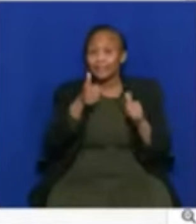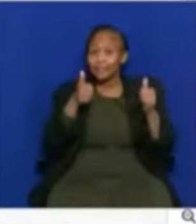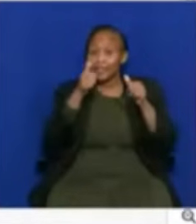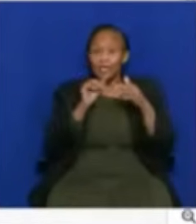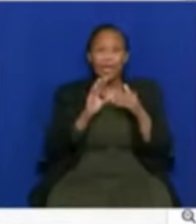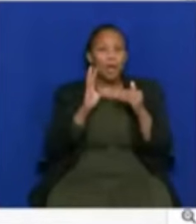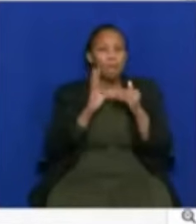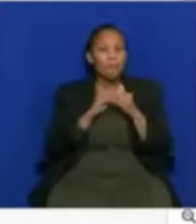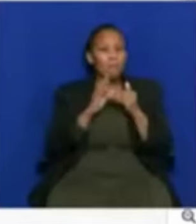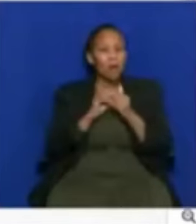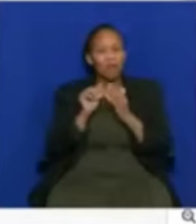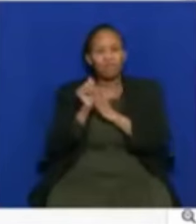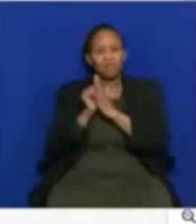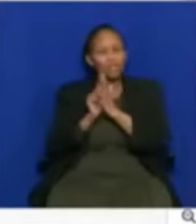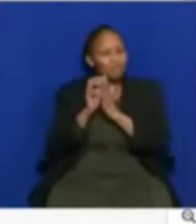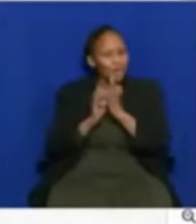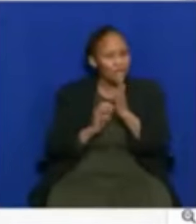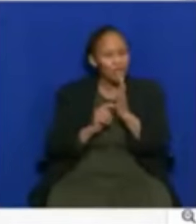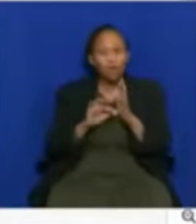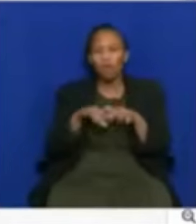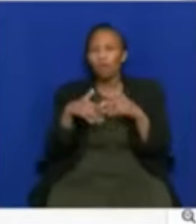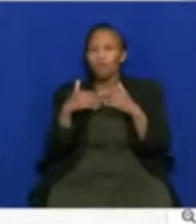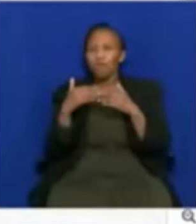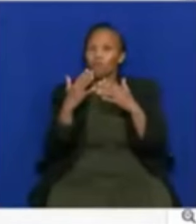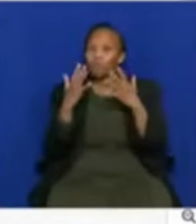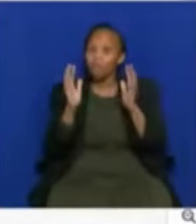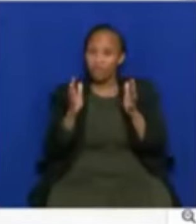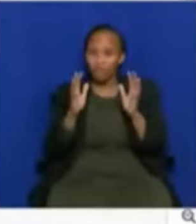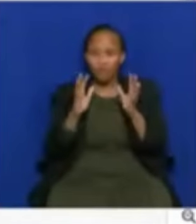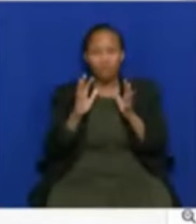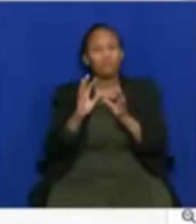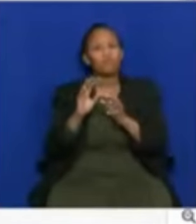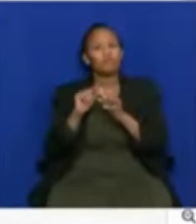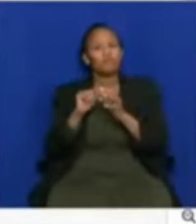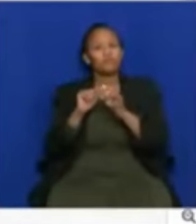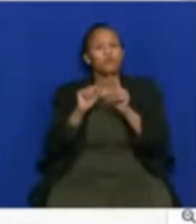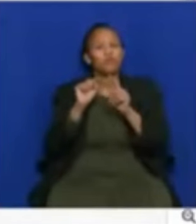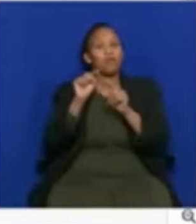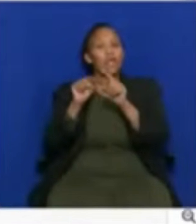service who were allegedly instructed to ensure that Valeria CAS